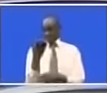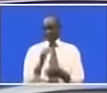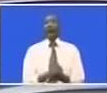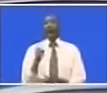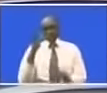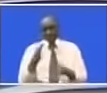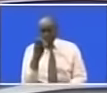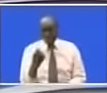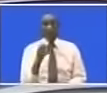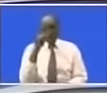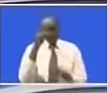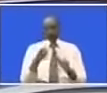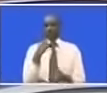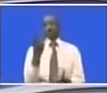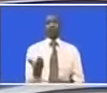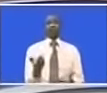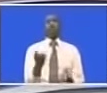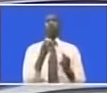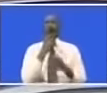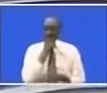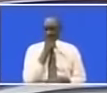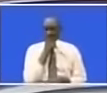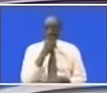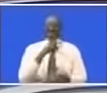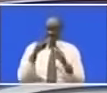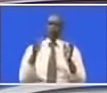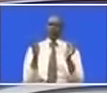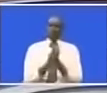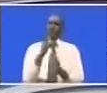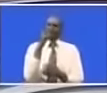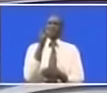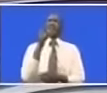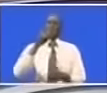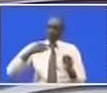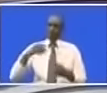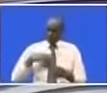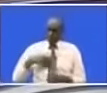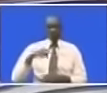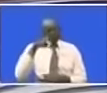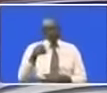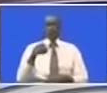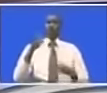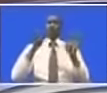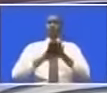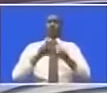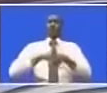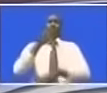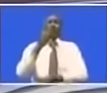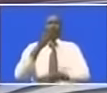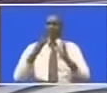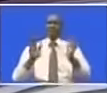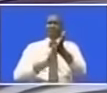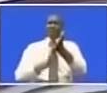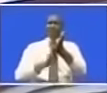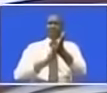Here's one. Gideon Wariama, you say, wonderful. A nation with over 20 million voters closing the polls by 4 p.m. Kudos,